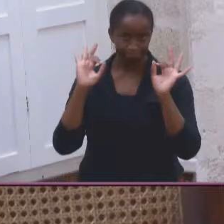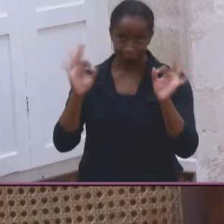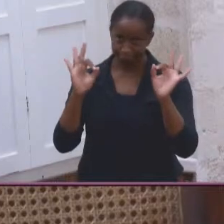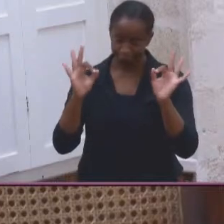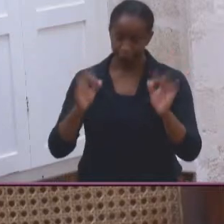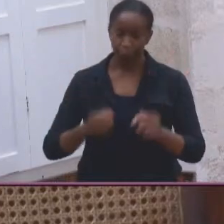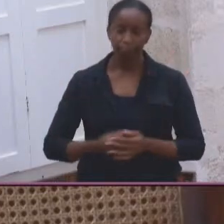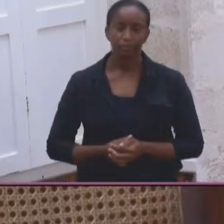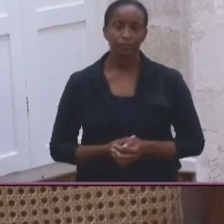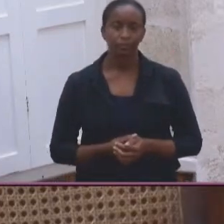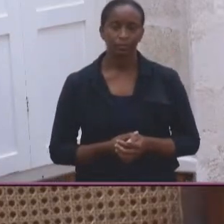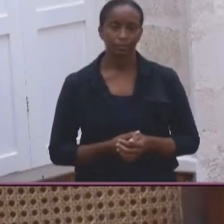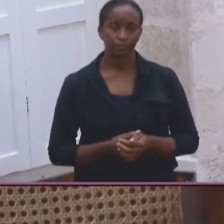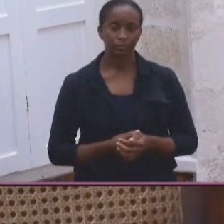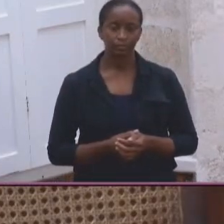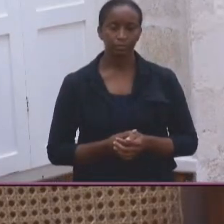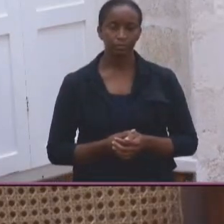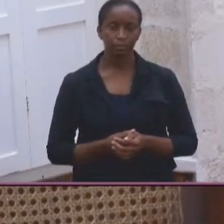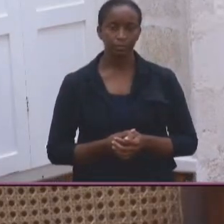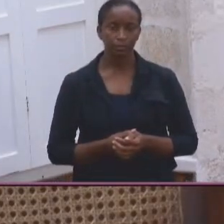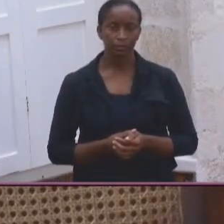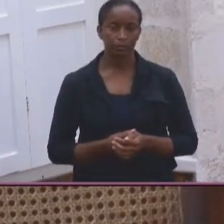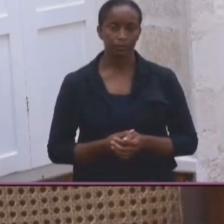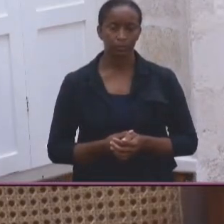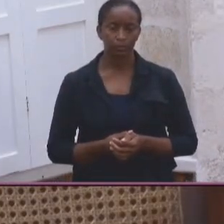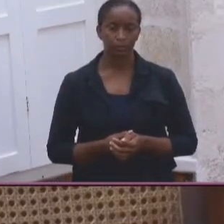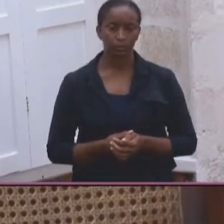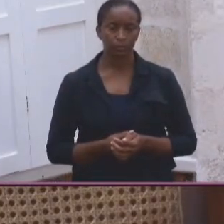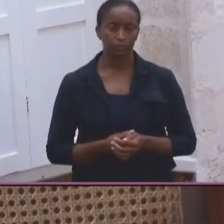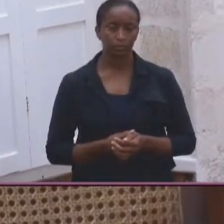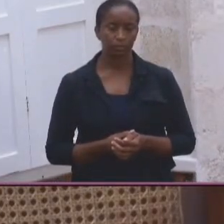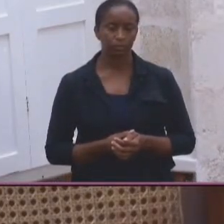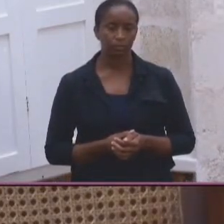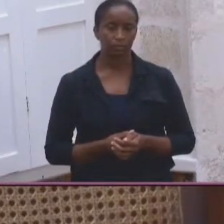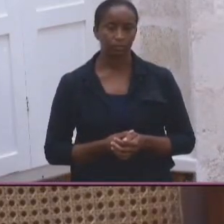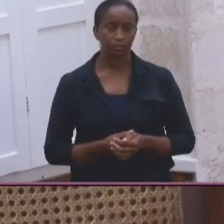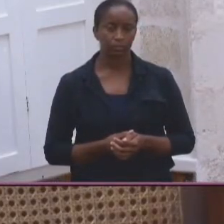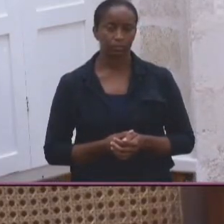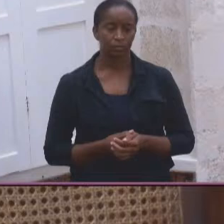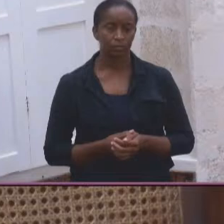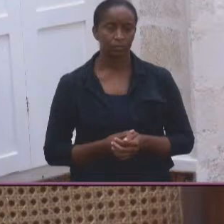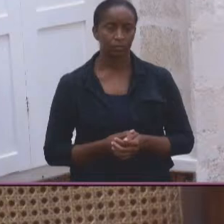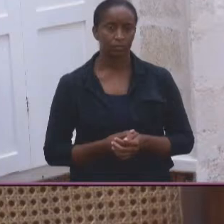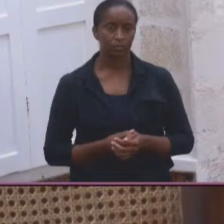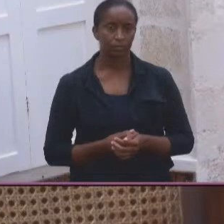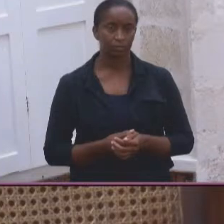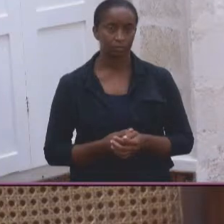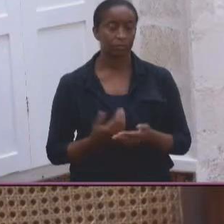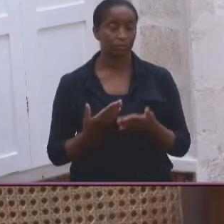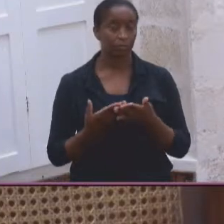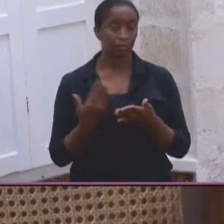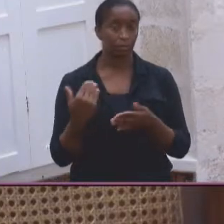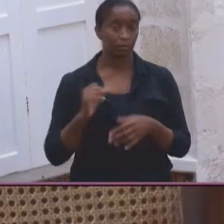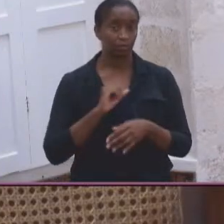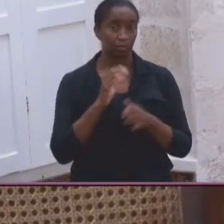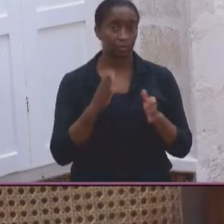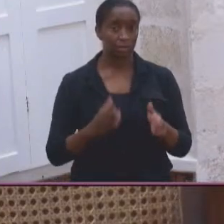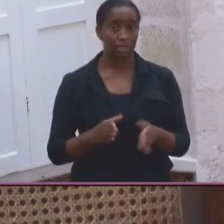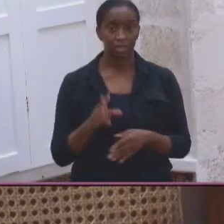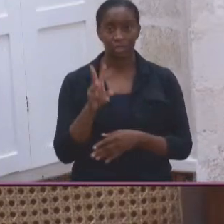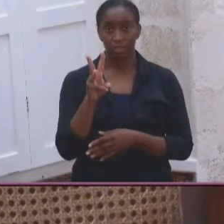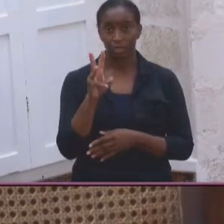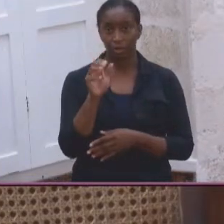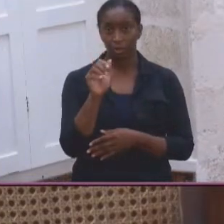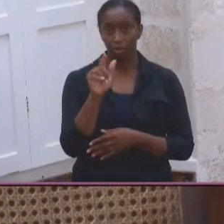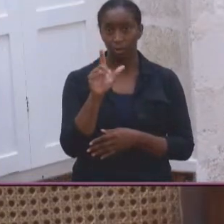remarks, Senator Walcott made it very clear what this bill was about, the beautification of the island,